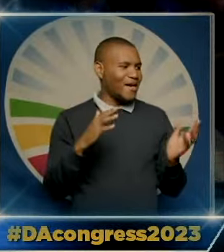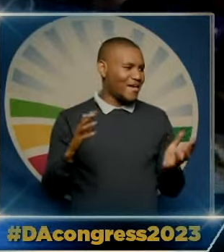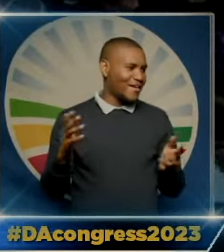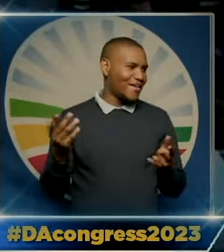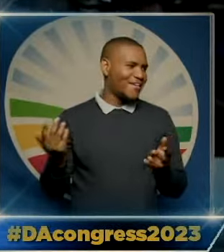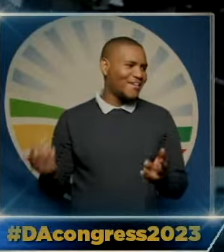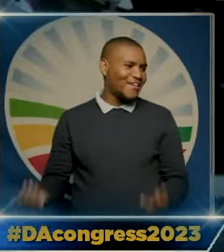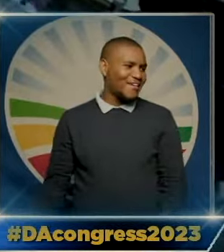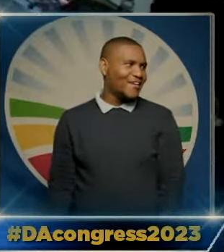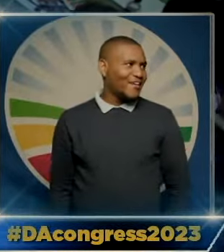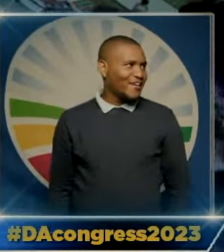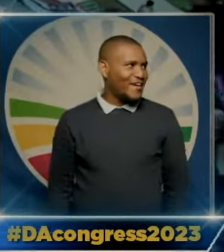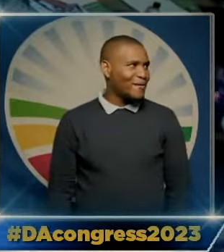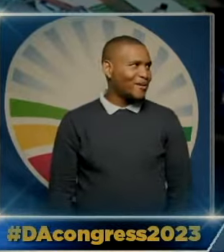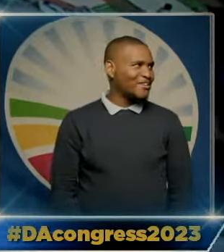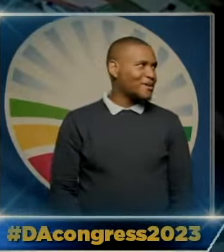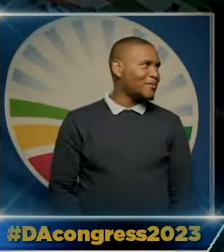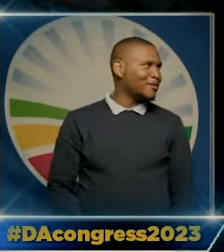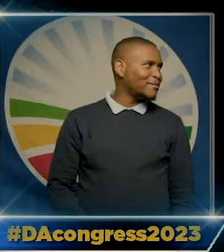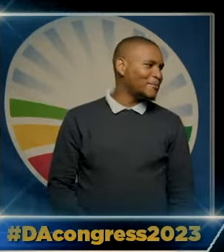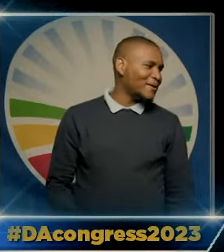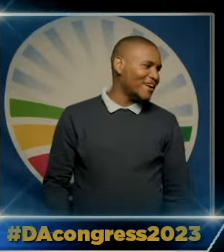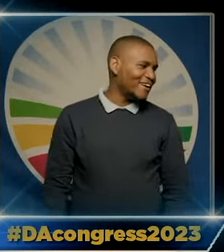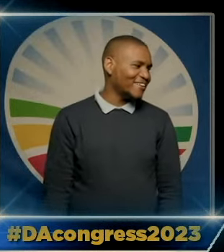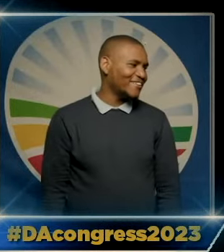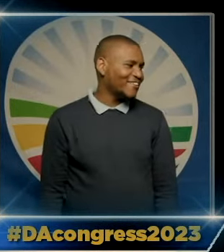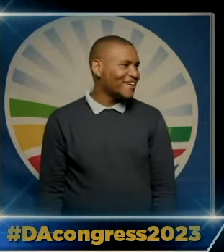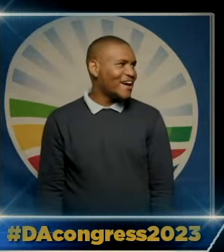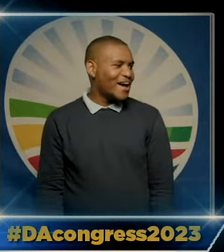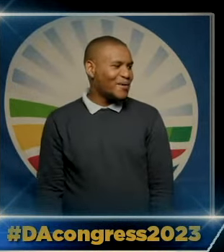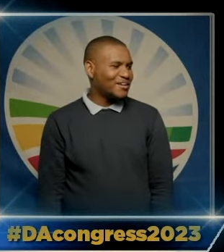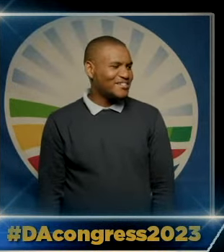Yeah, you're here. Hala, la Pumalaga,